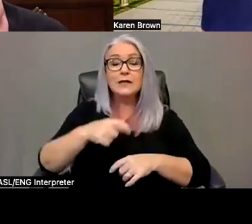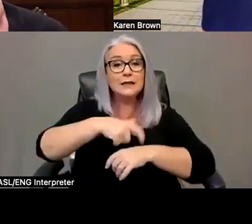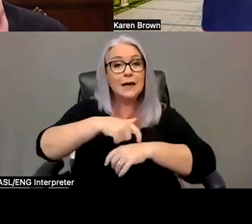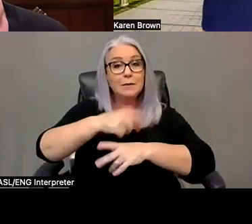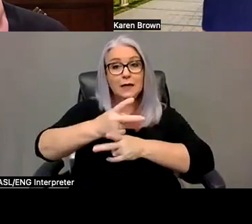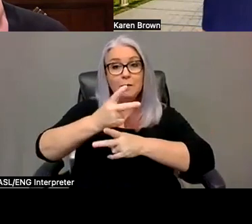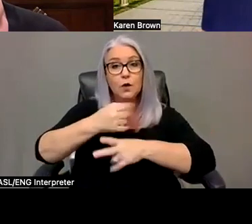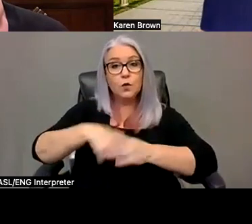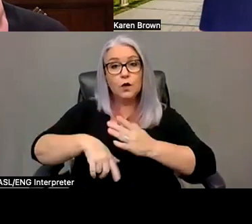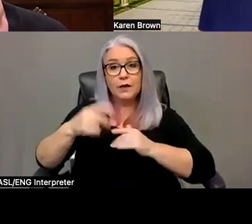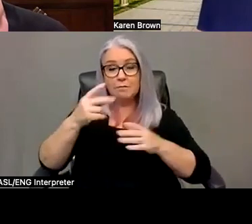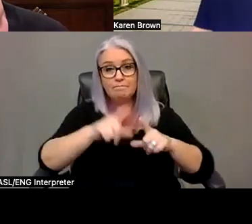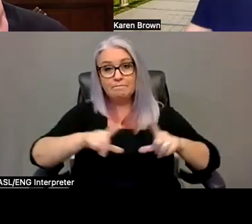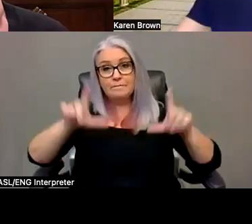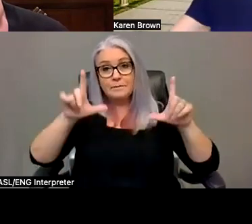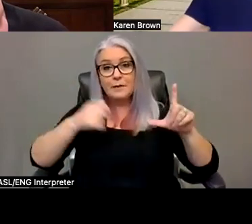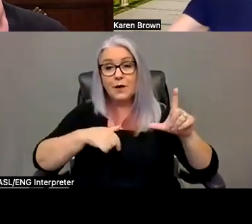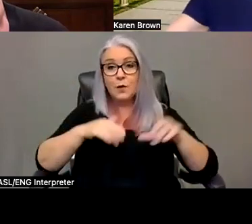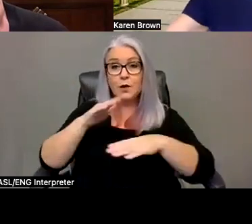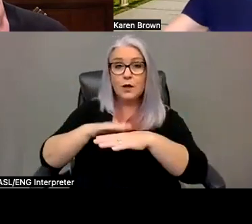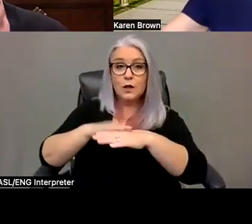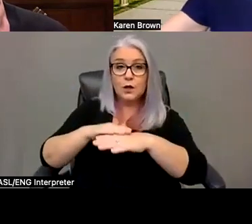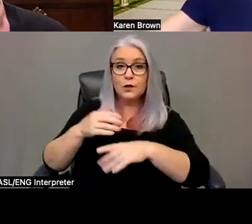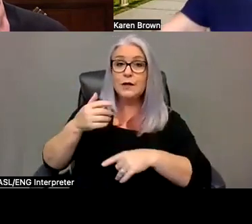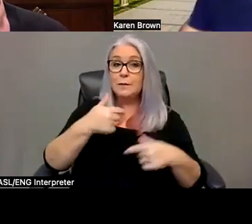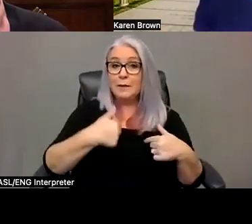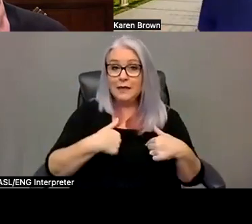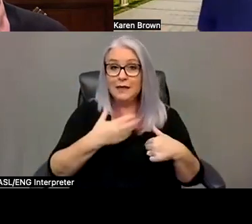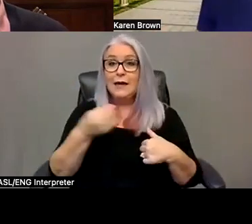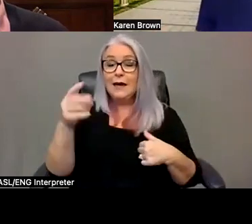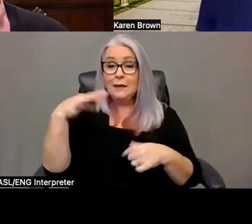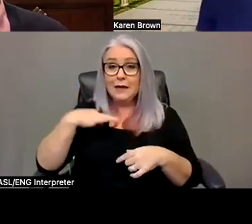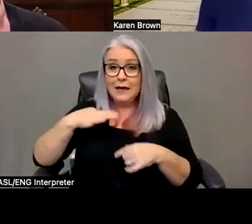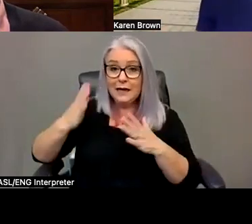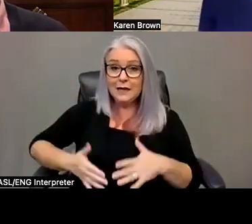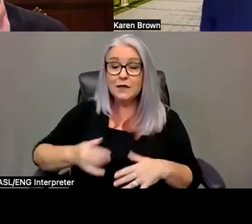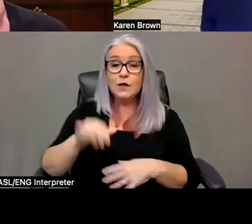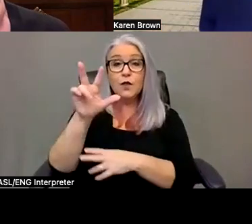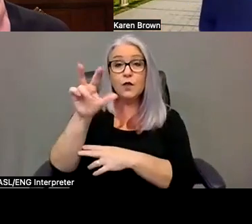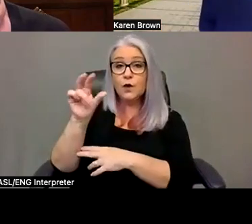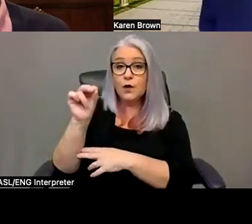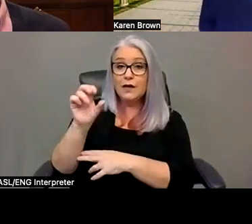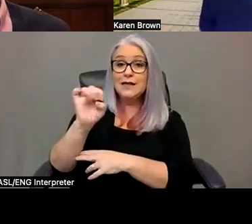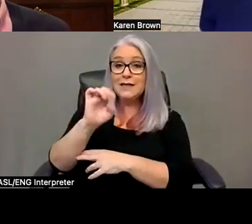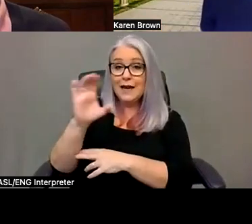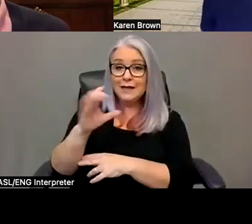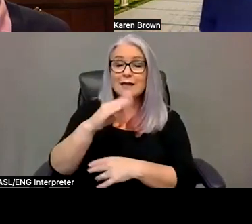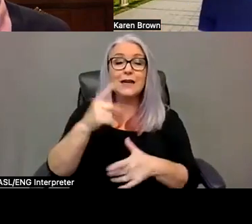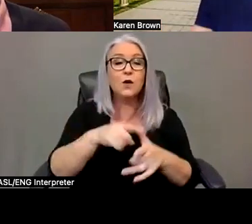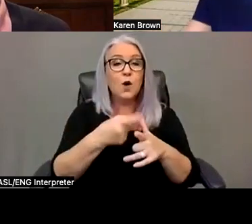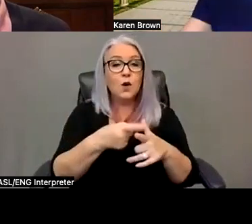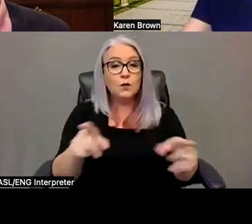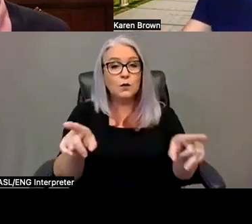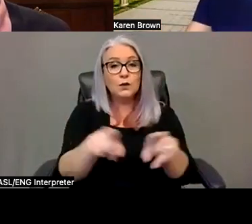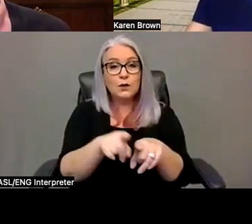screen who will alert the moderator, me, and candidates when 30 seconds of response time are remaining and when to stop.